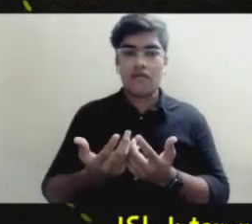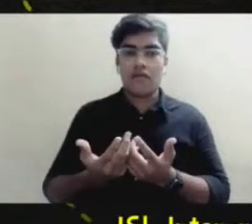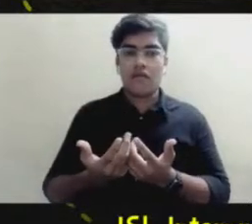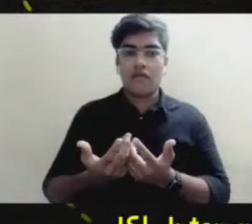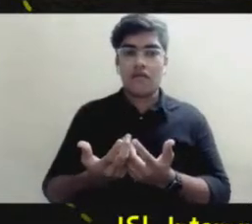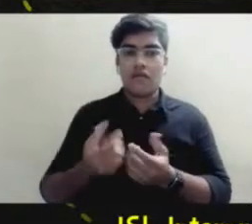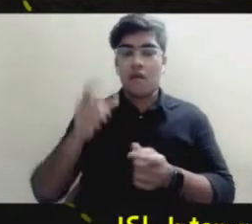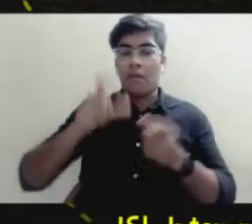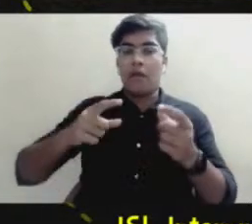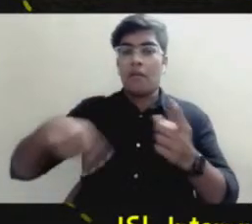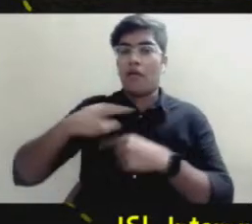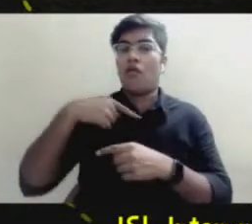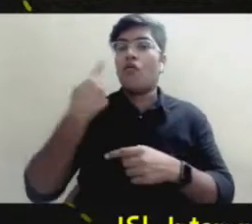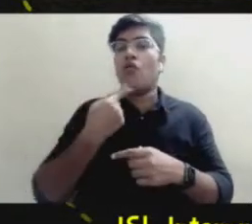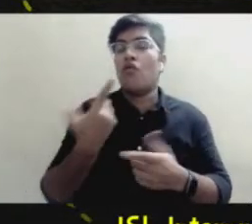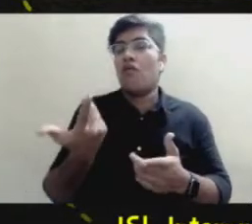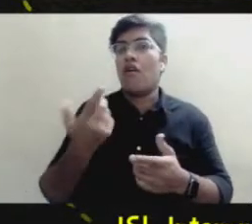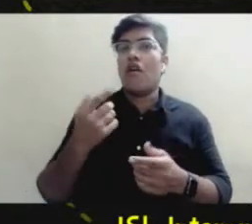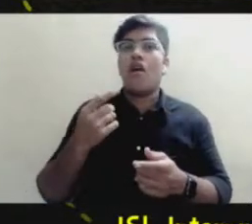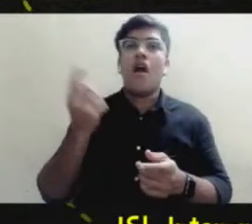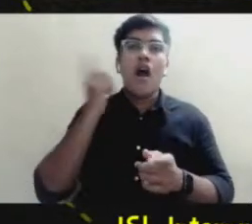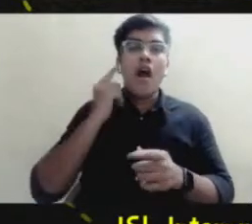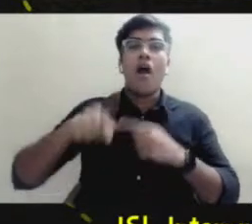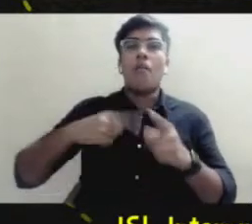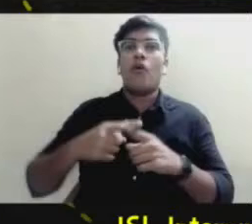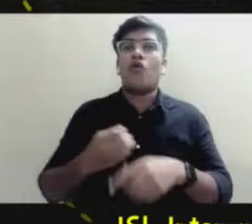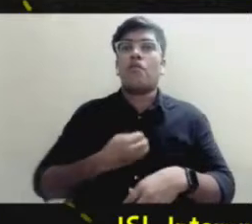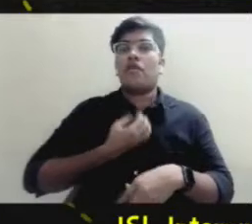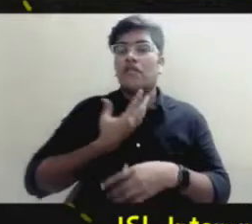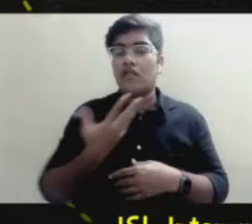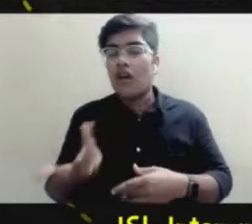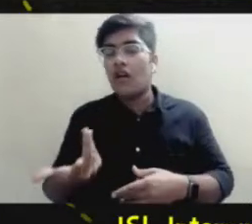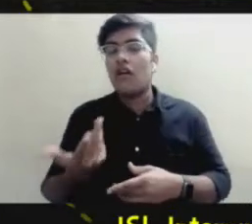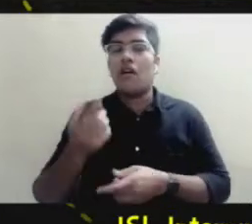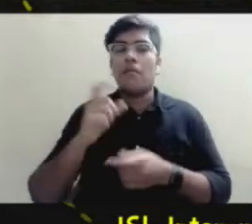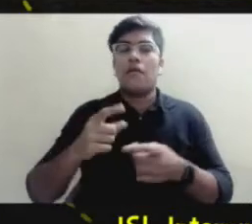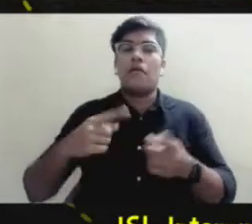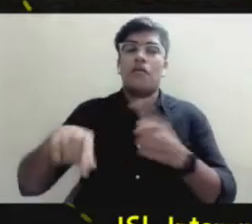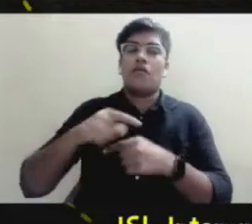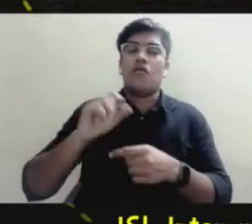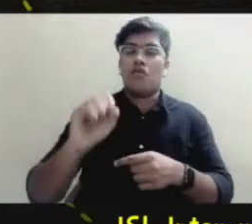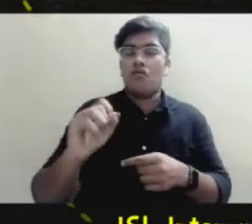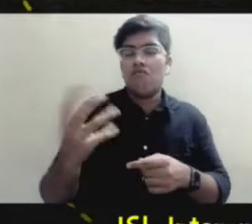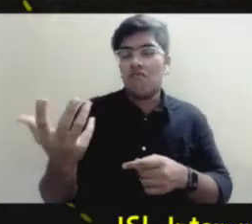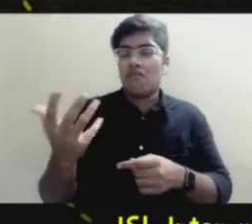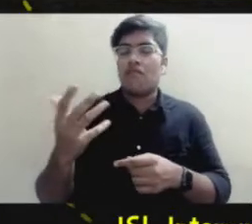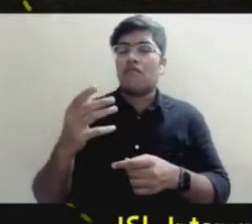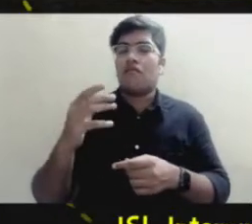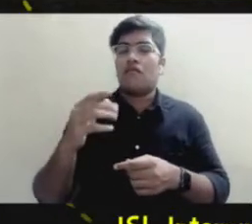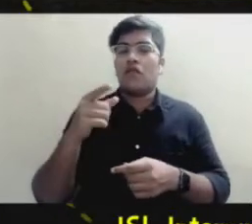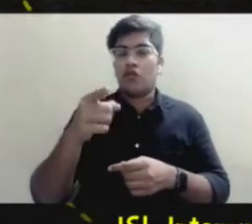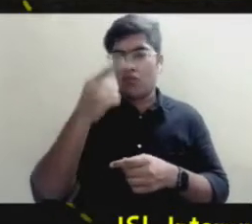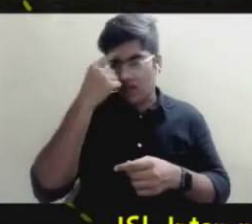hearing about desire. Do you feel that's really, really true of the public?